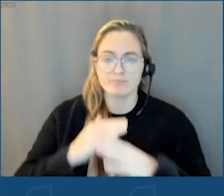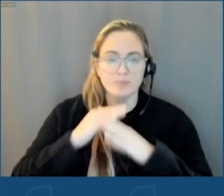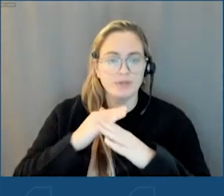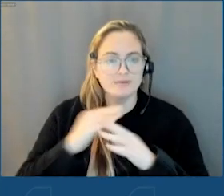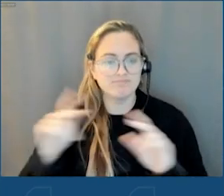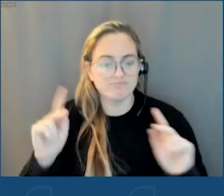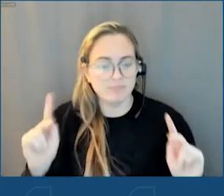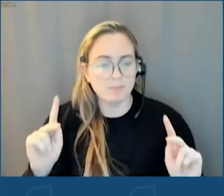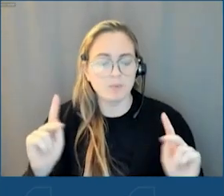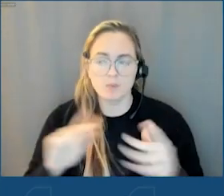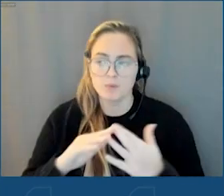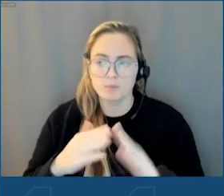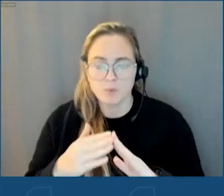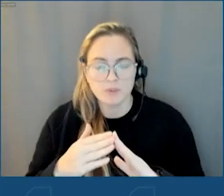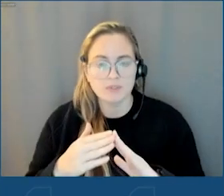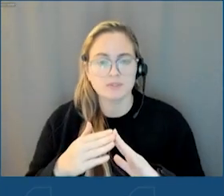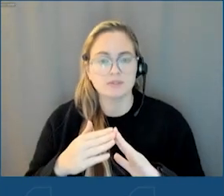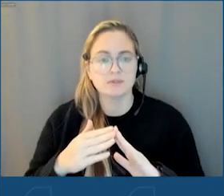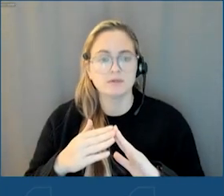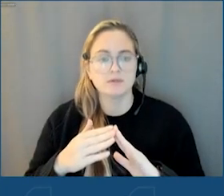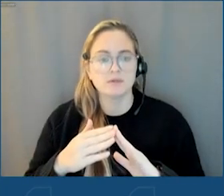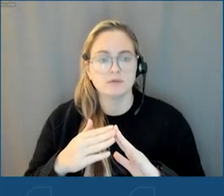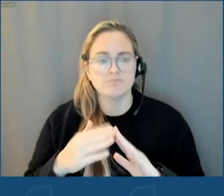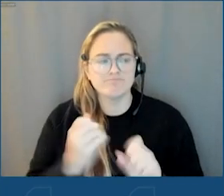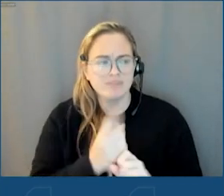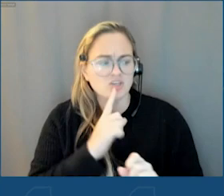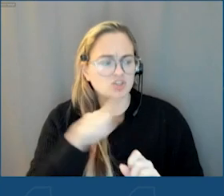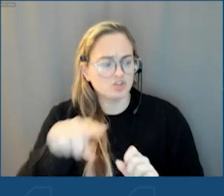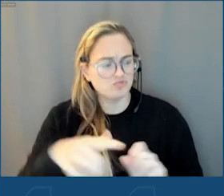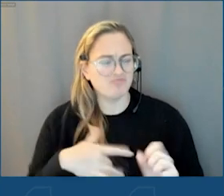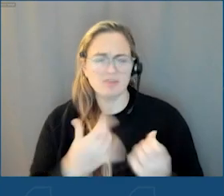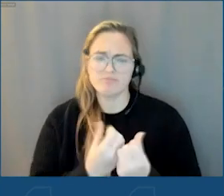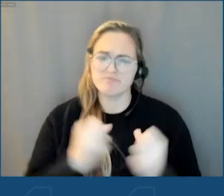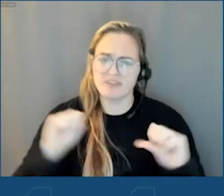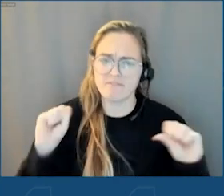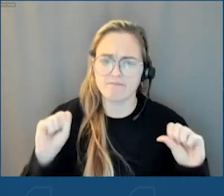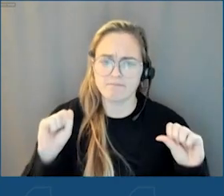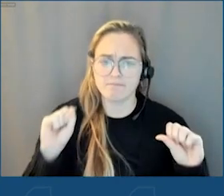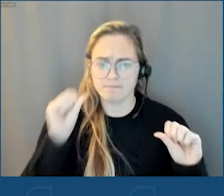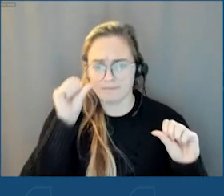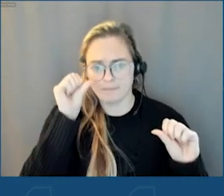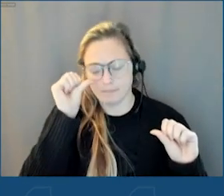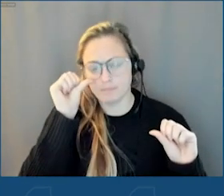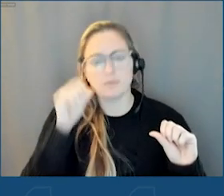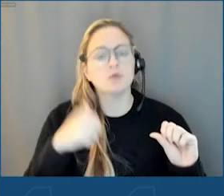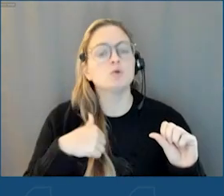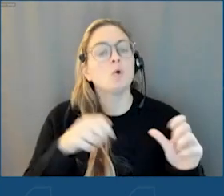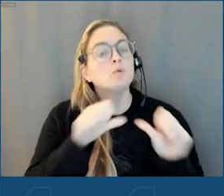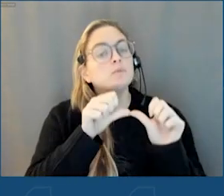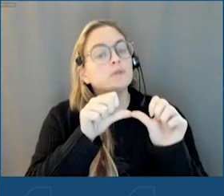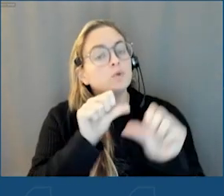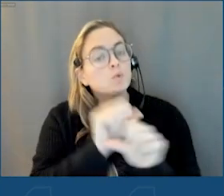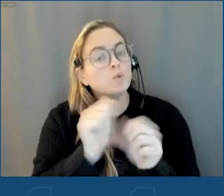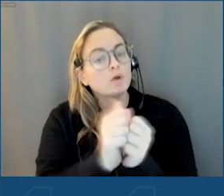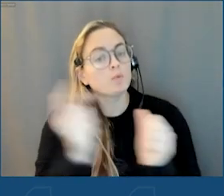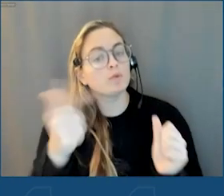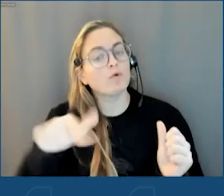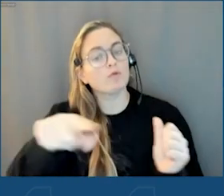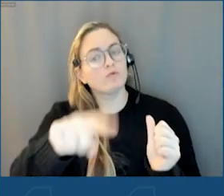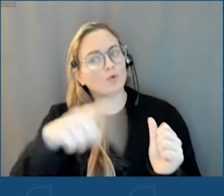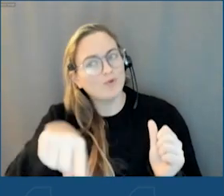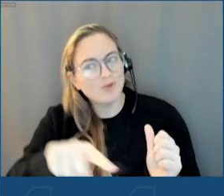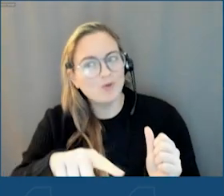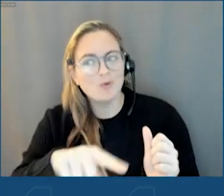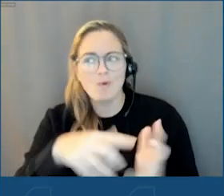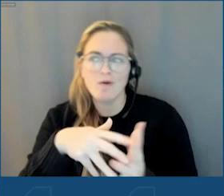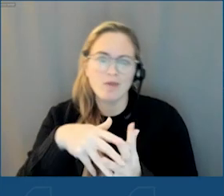people and communities and making sure you'll feel safe. And I want to continue working with all of you. You are the boots on the